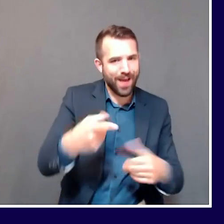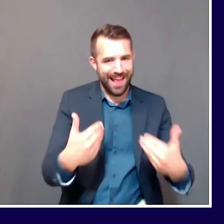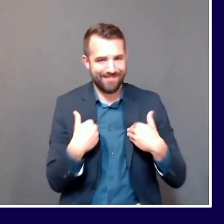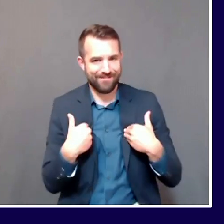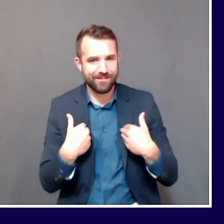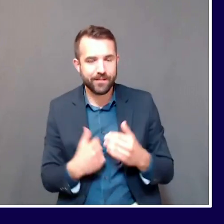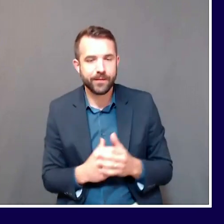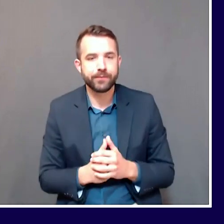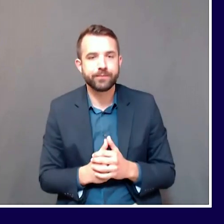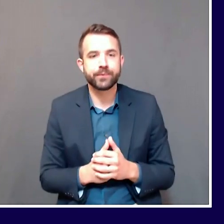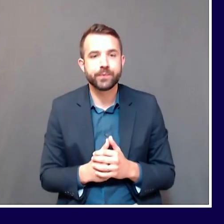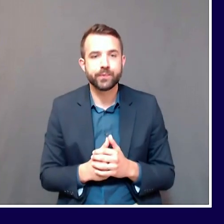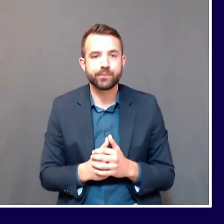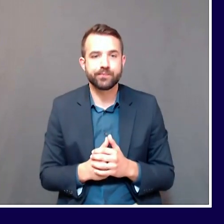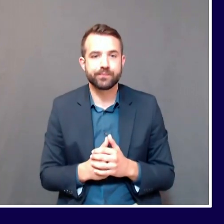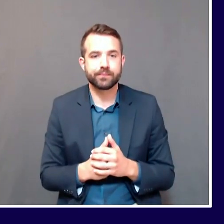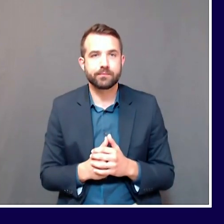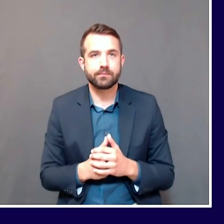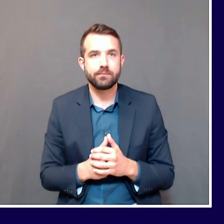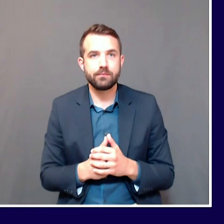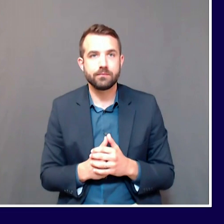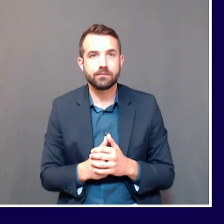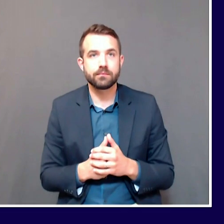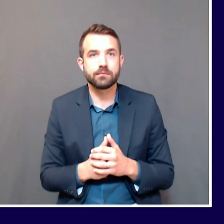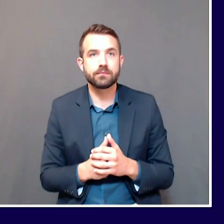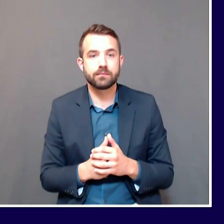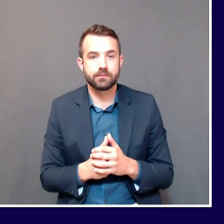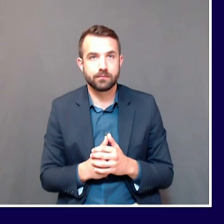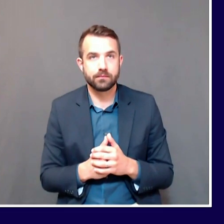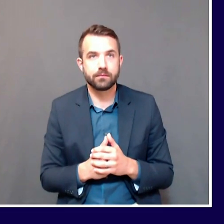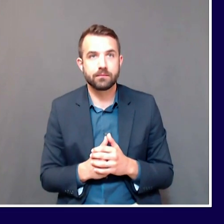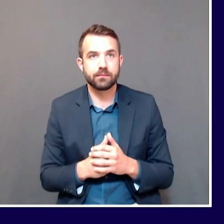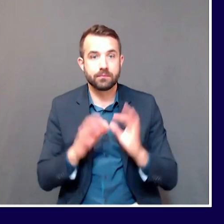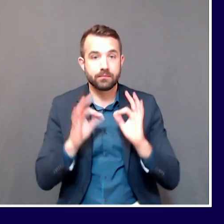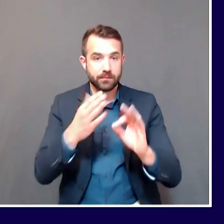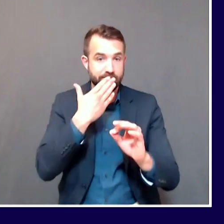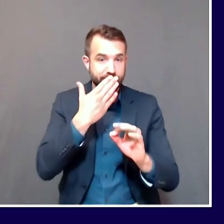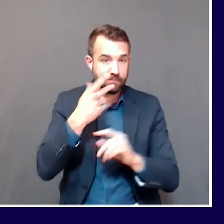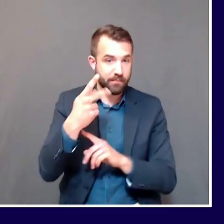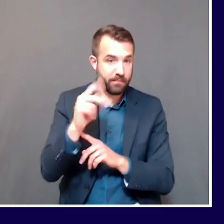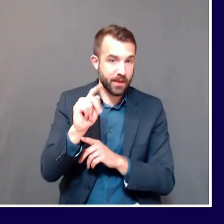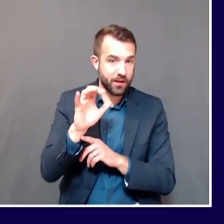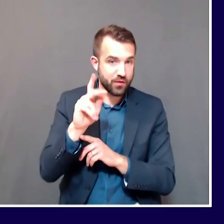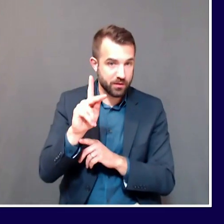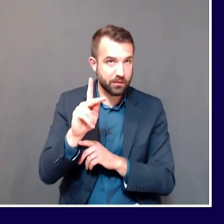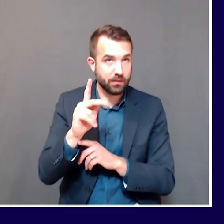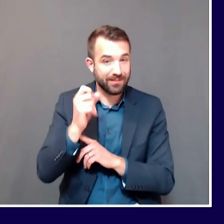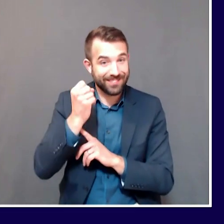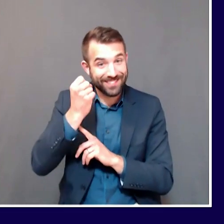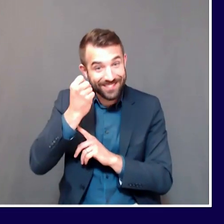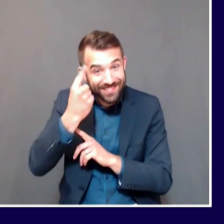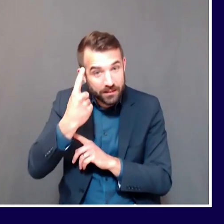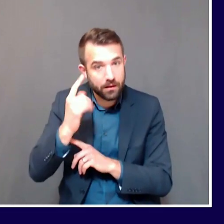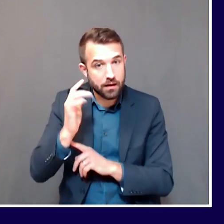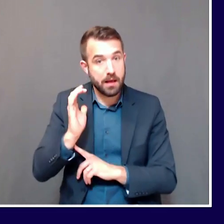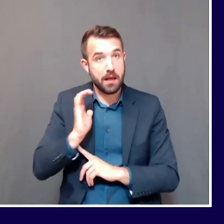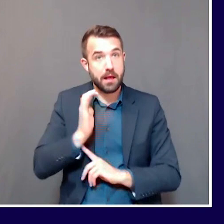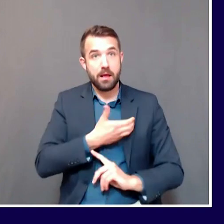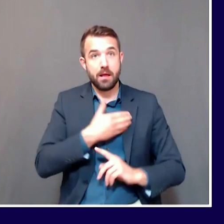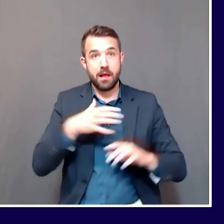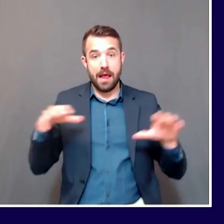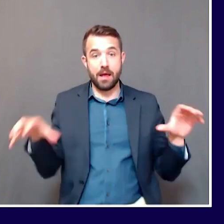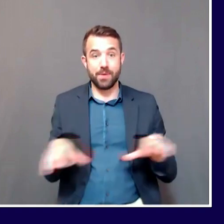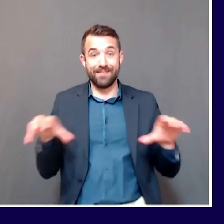And I will, to couple that, Patrick, those zip code data haven't changed the way that we go about our activities. We